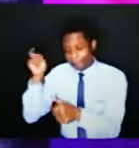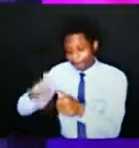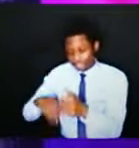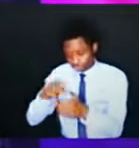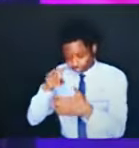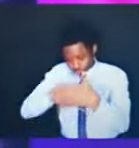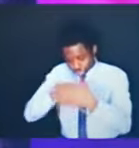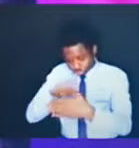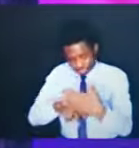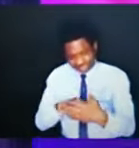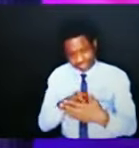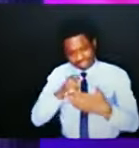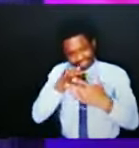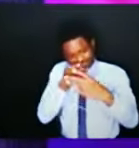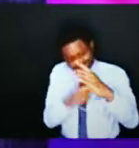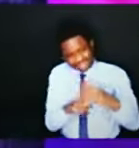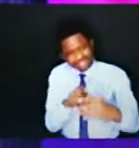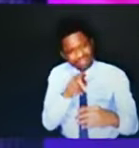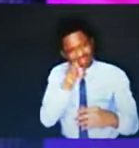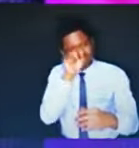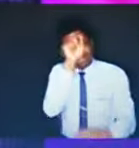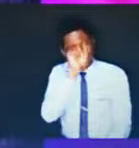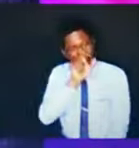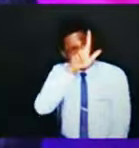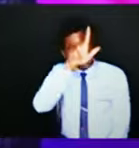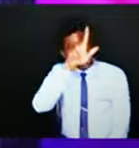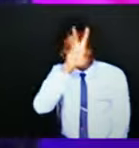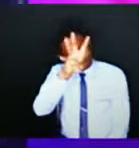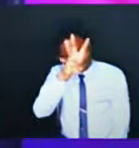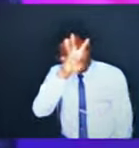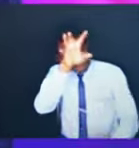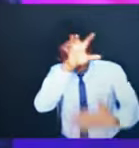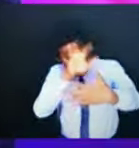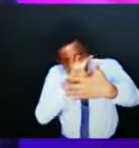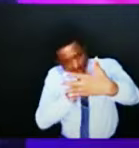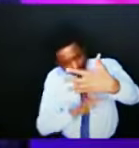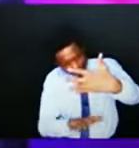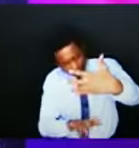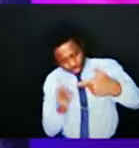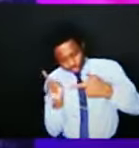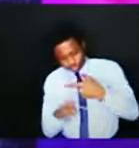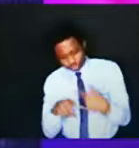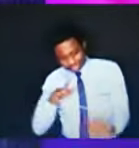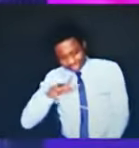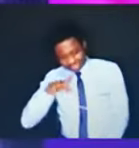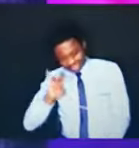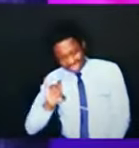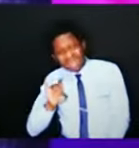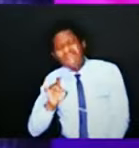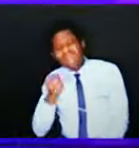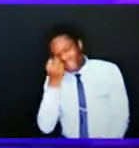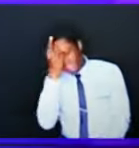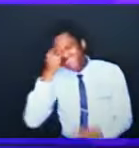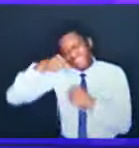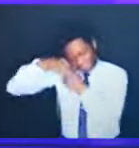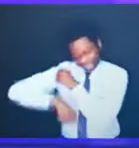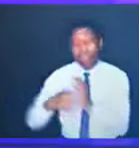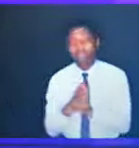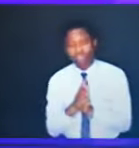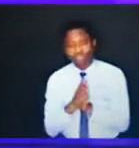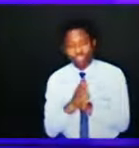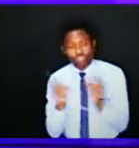yimu aduasa wotwe no no wankenkan ni di animo no efi aduasa nan ho no ba no a wanhwa wonti. So you see that